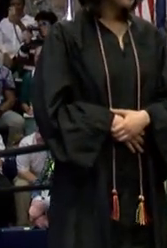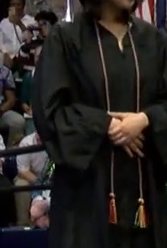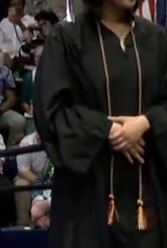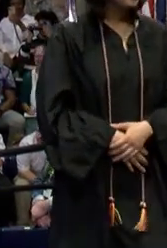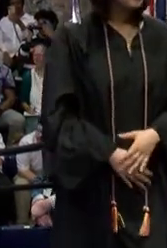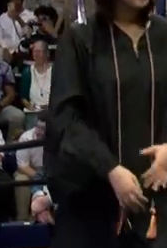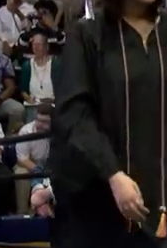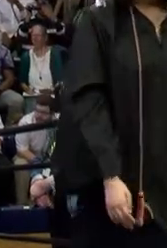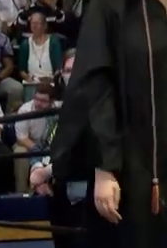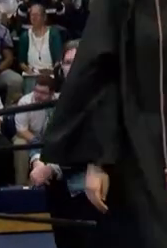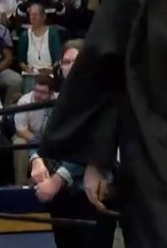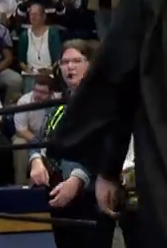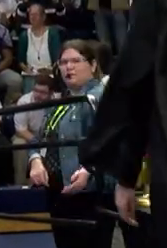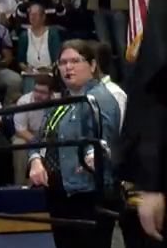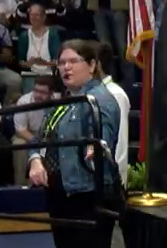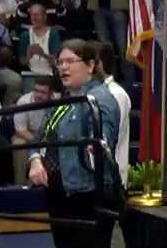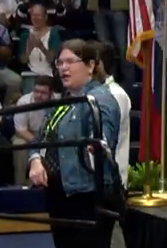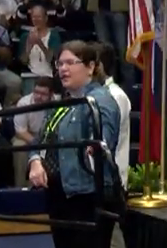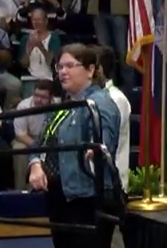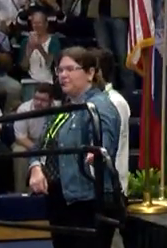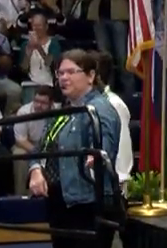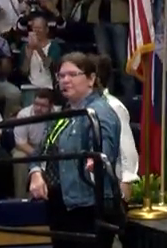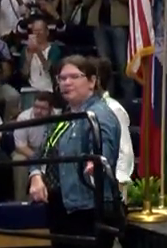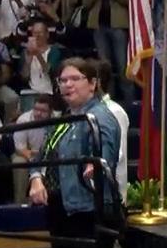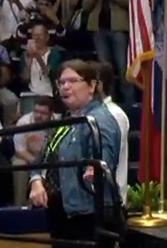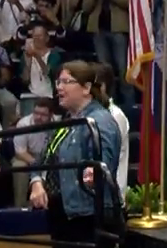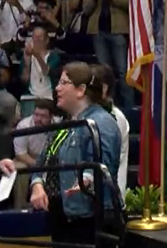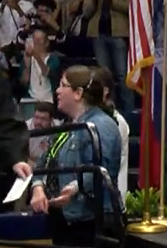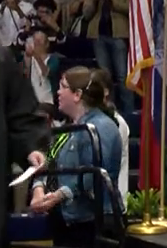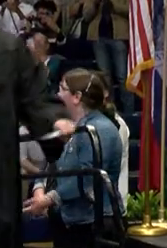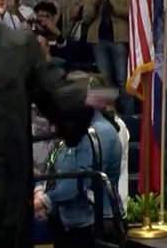Reika Alexis Sassano.